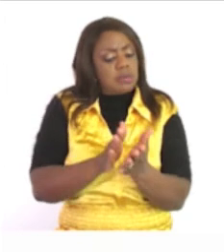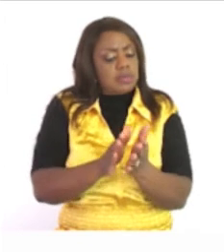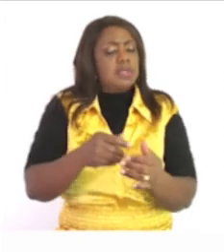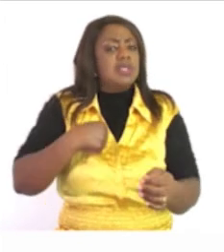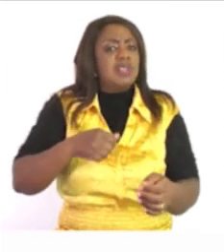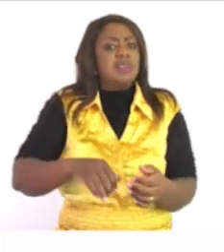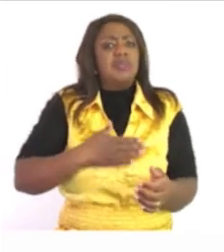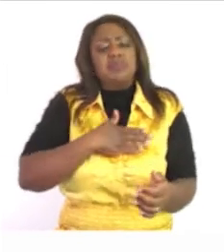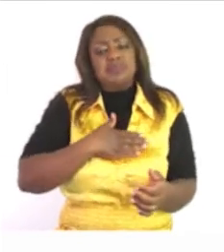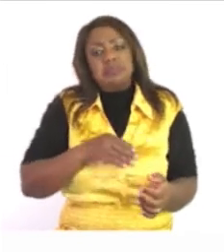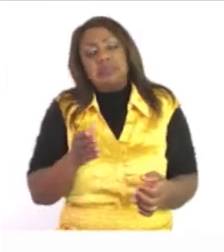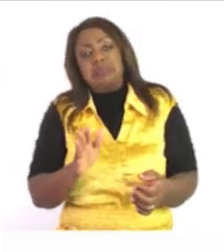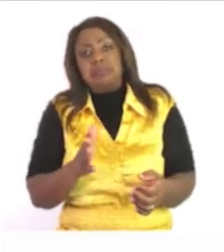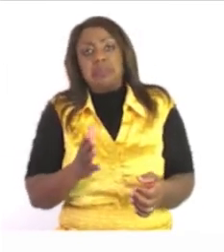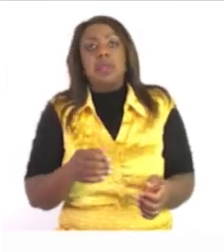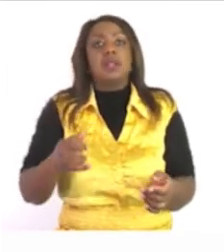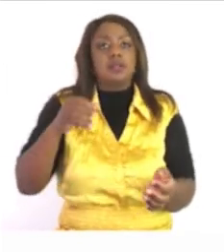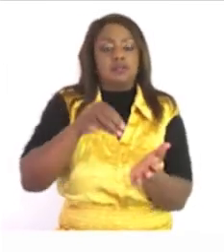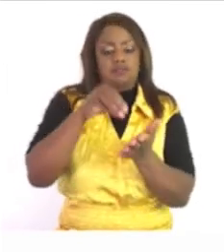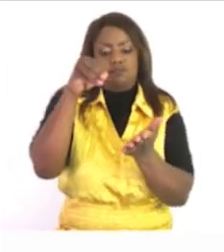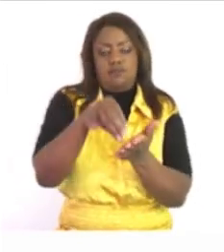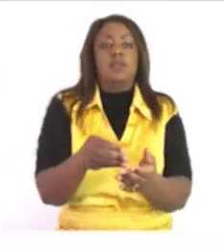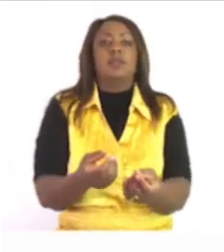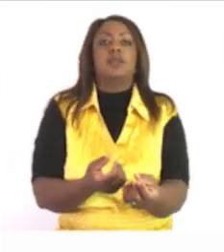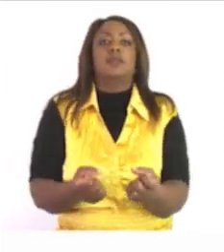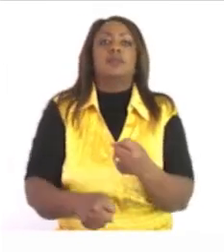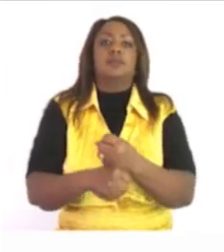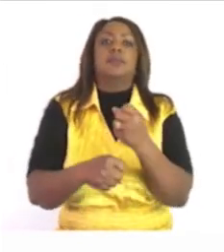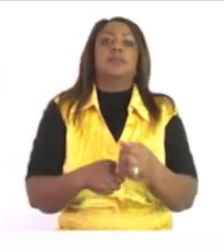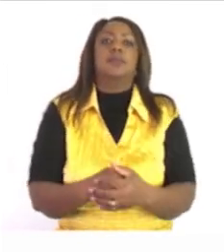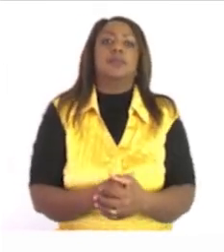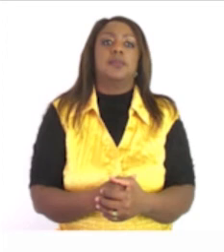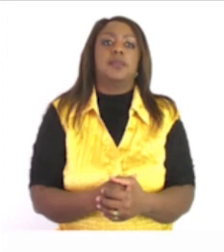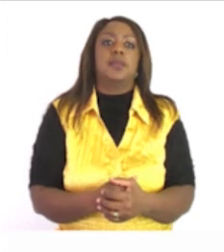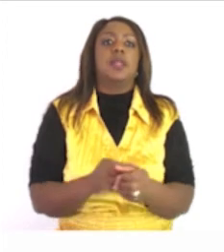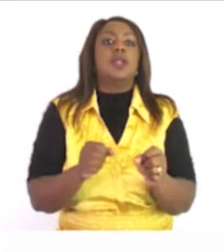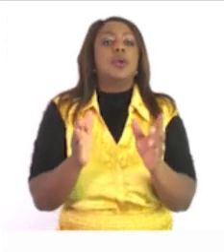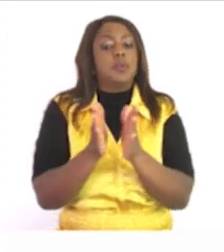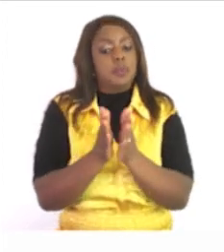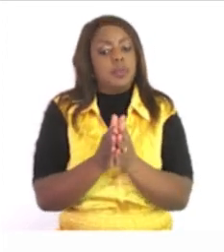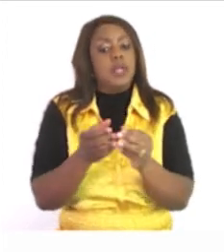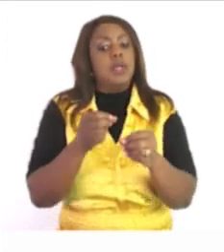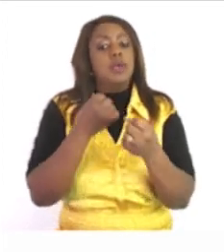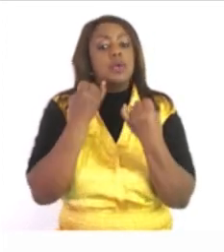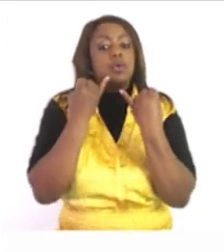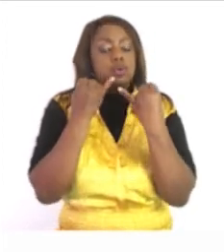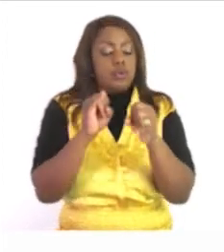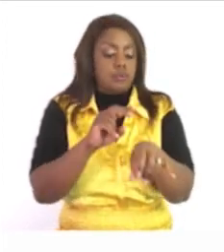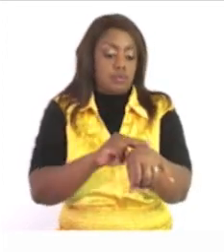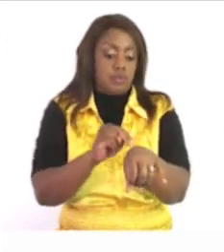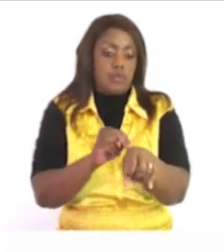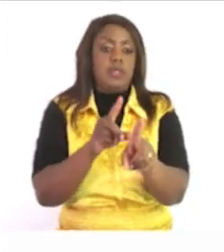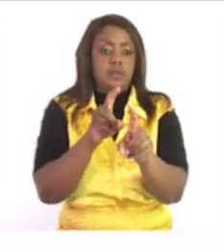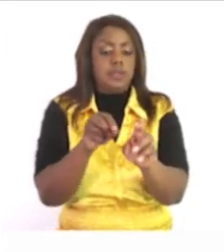COVID hotline number and then they will assist you. Follow the directions that you will be given, meaning that if they tell you to